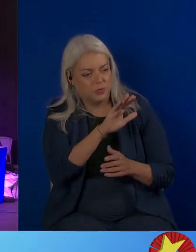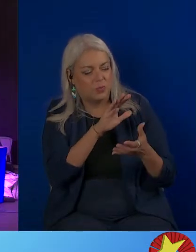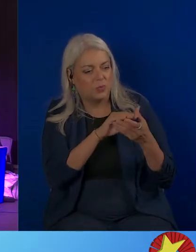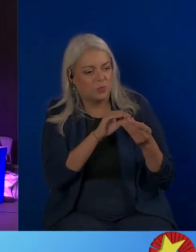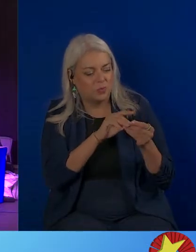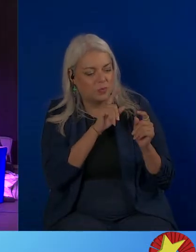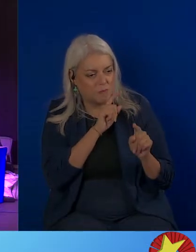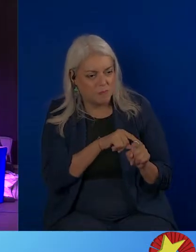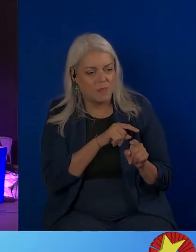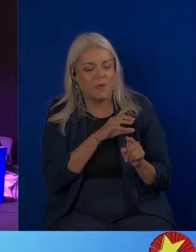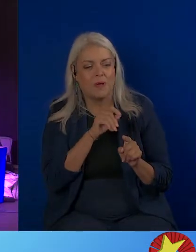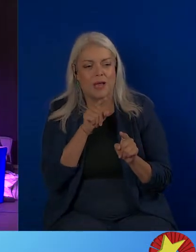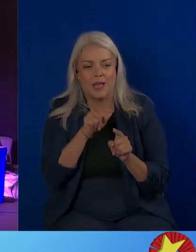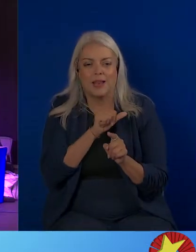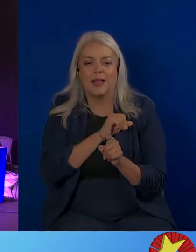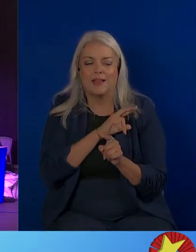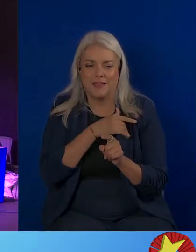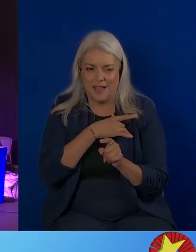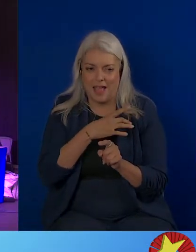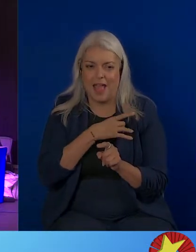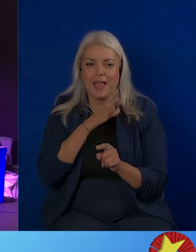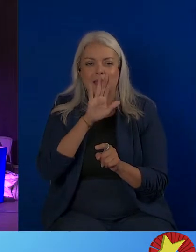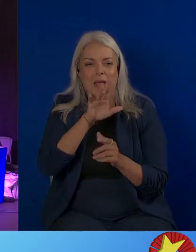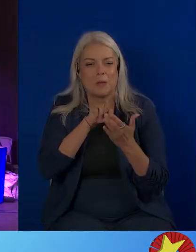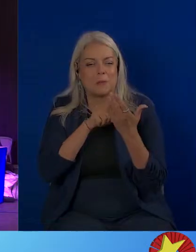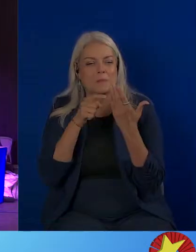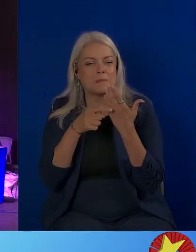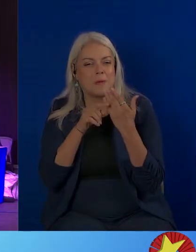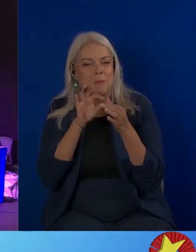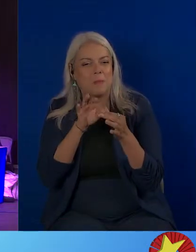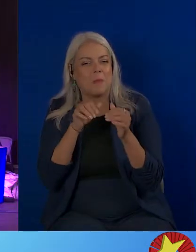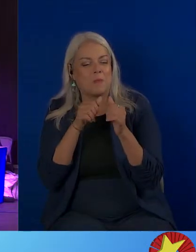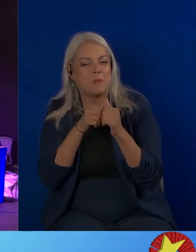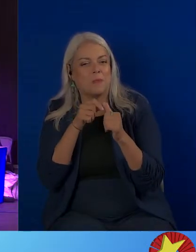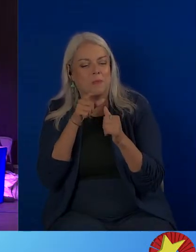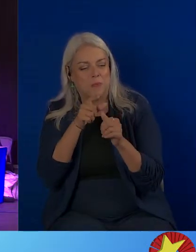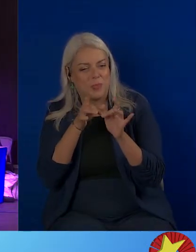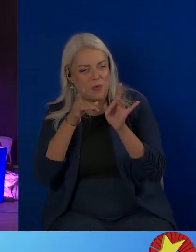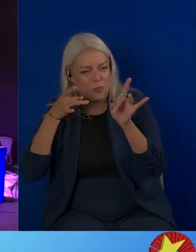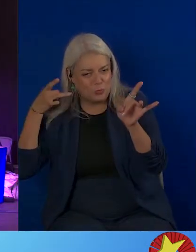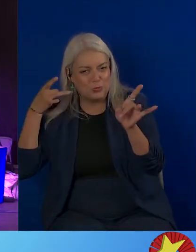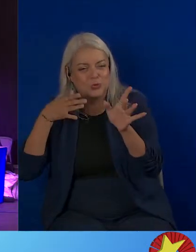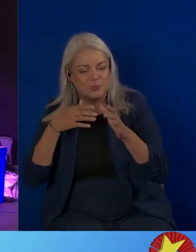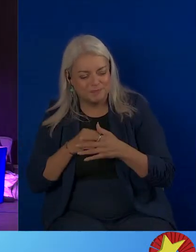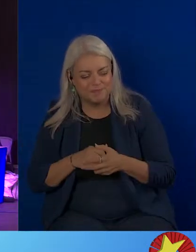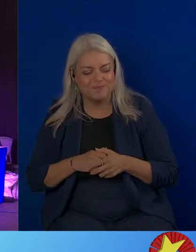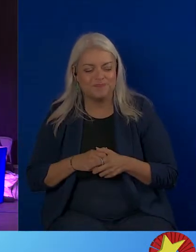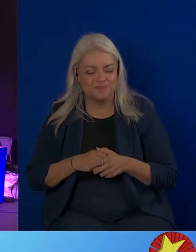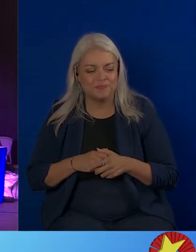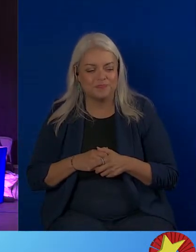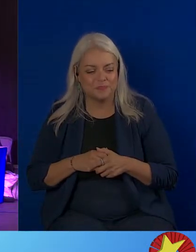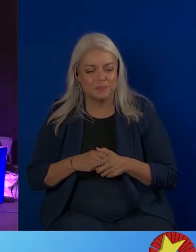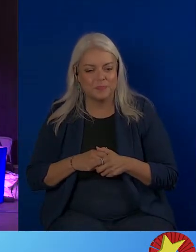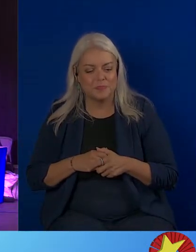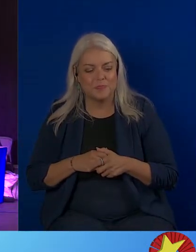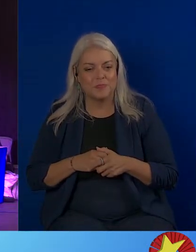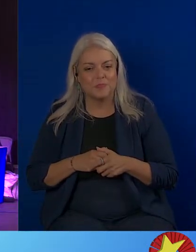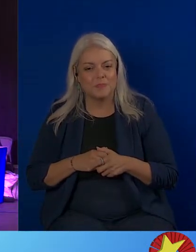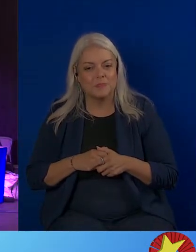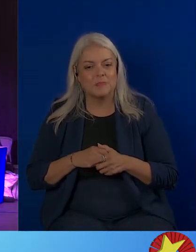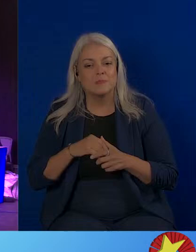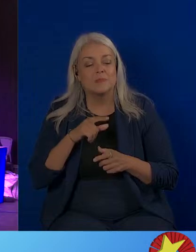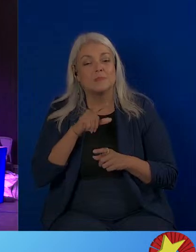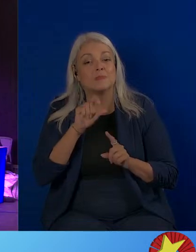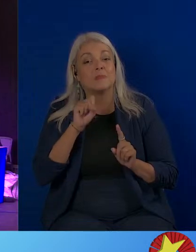well. I liked your analogy about the archer. I I have always listened to your reports,